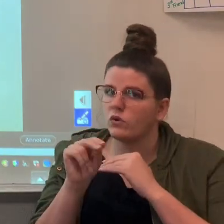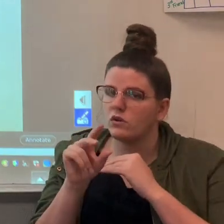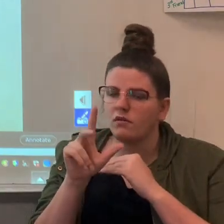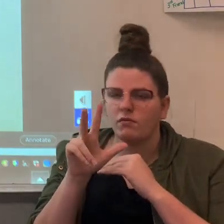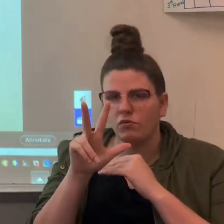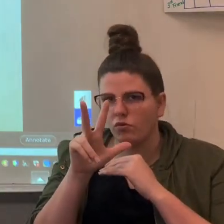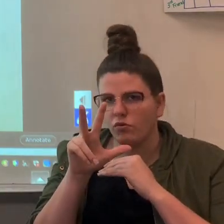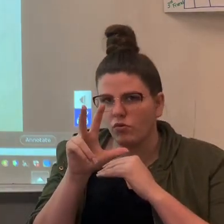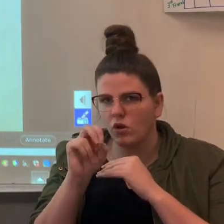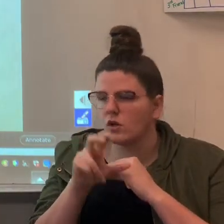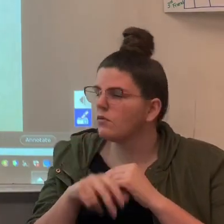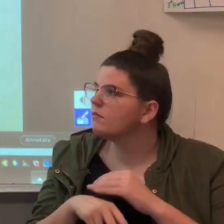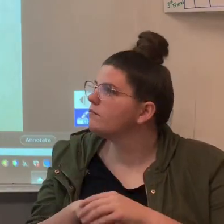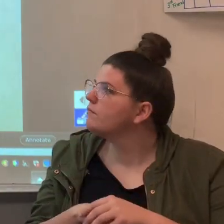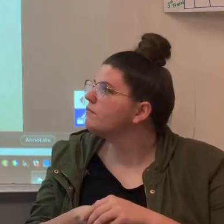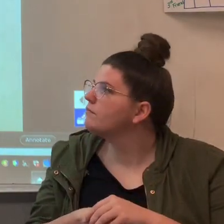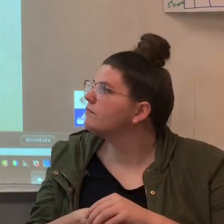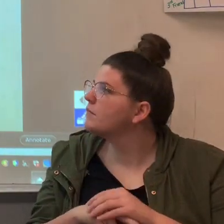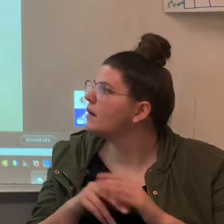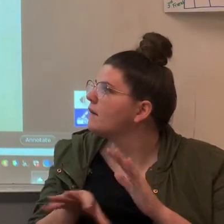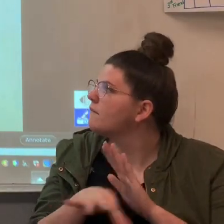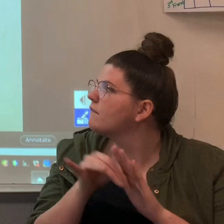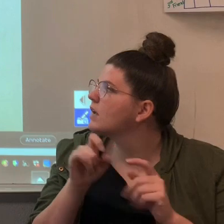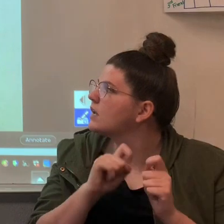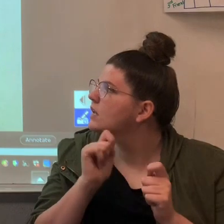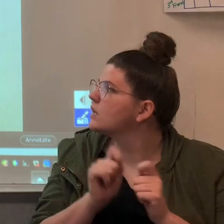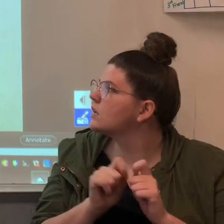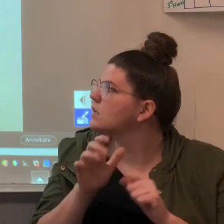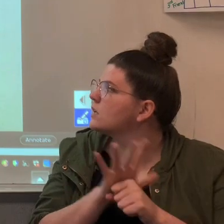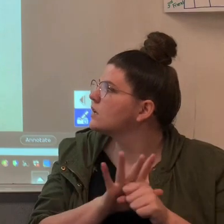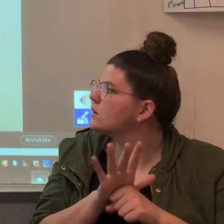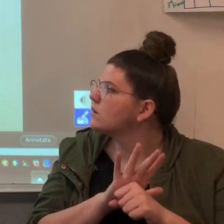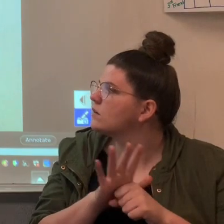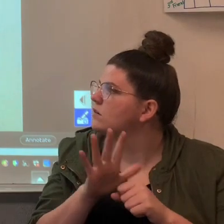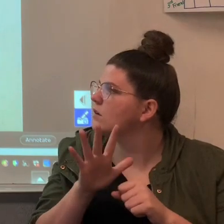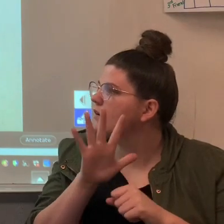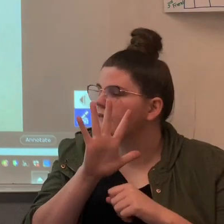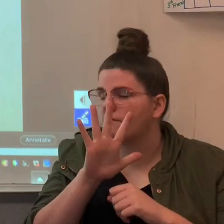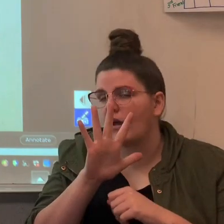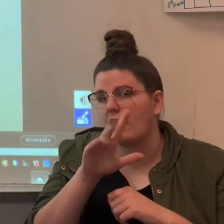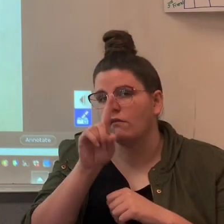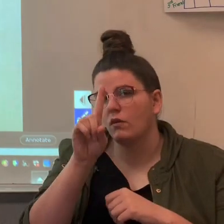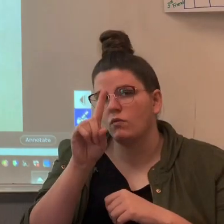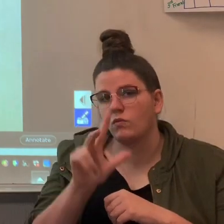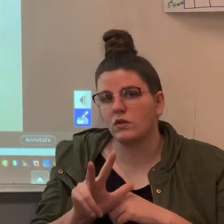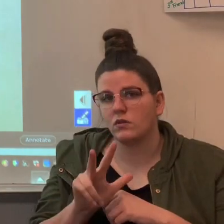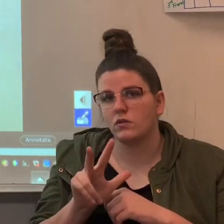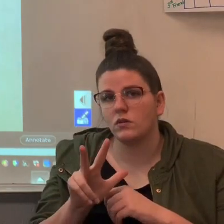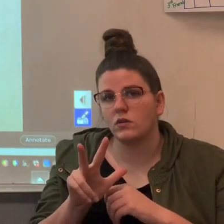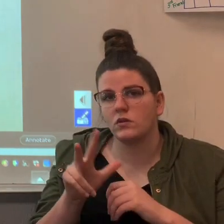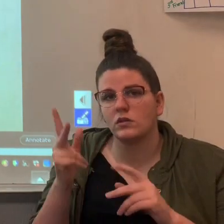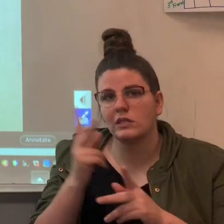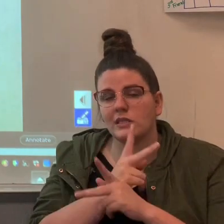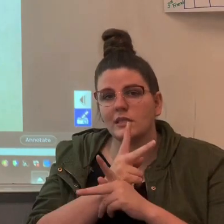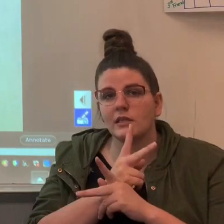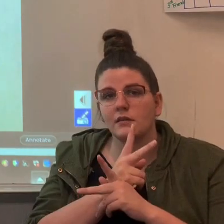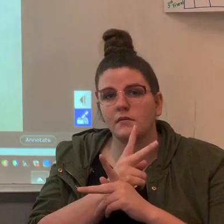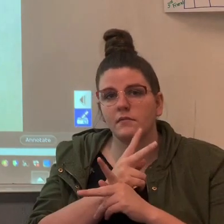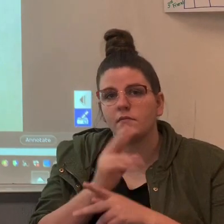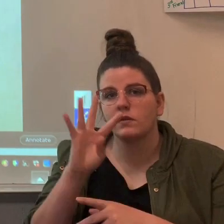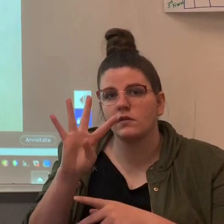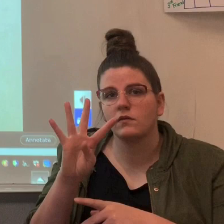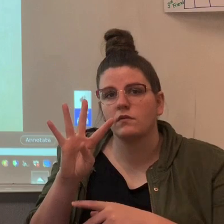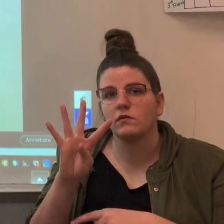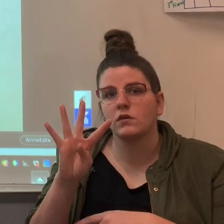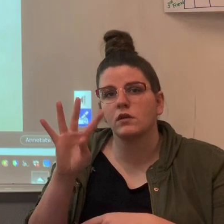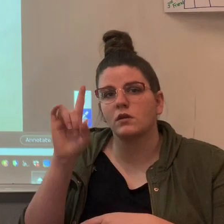Finding the exact area. Okay, if I want to find my exact area, I have 5 and 1/3 times